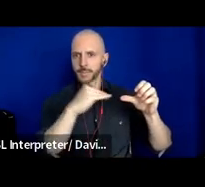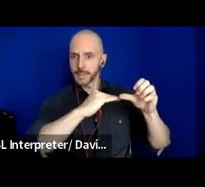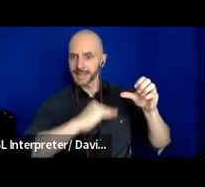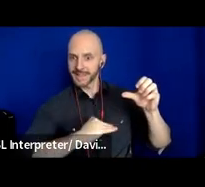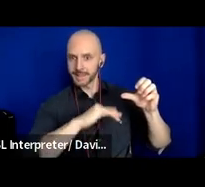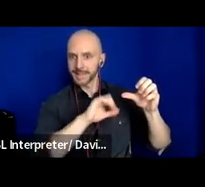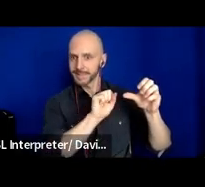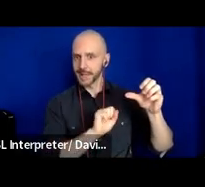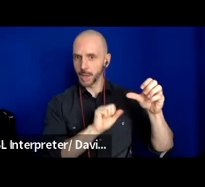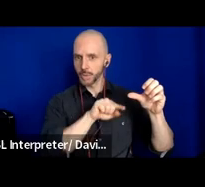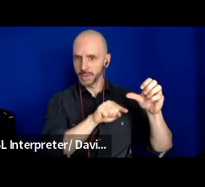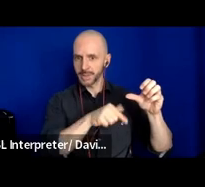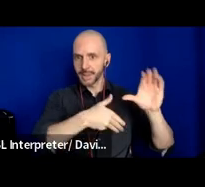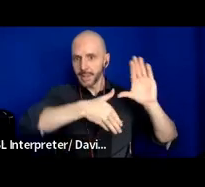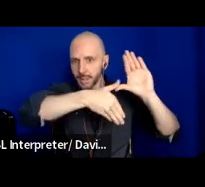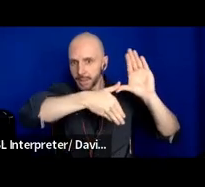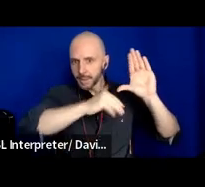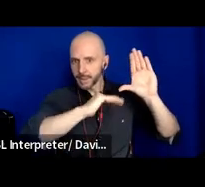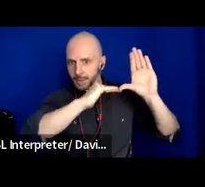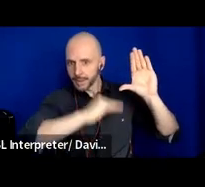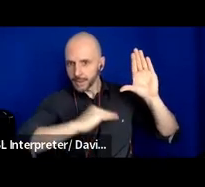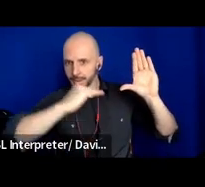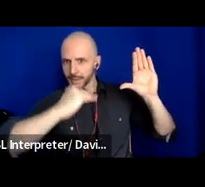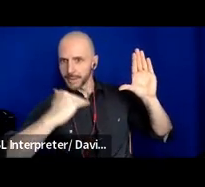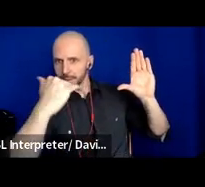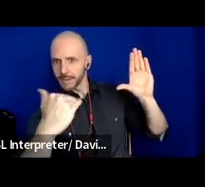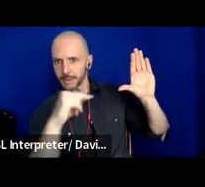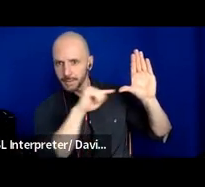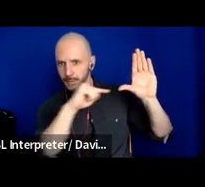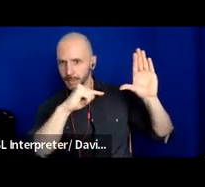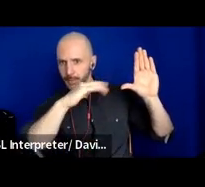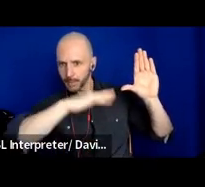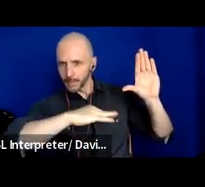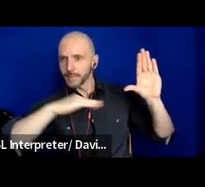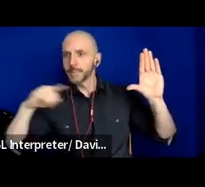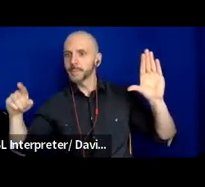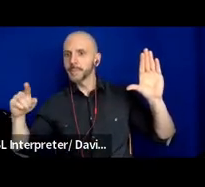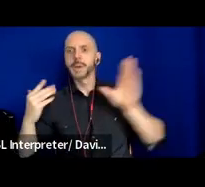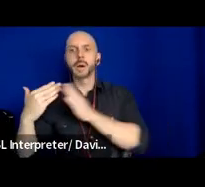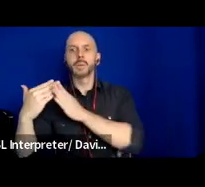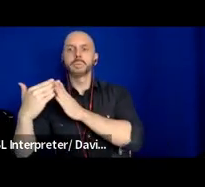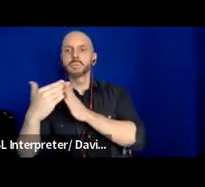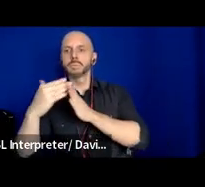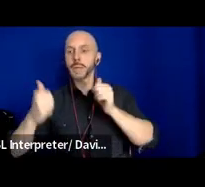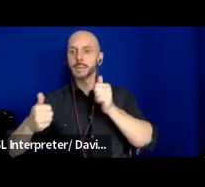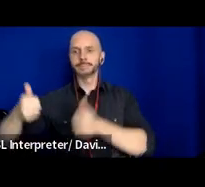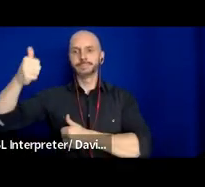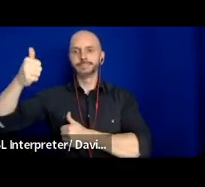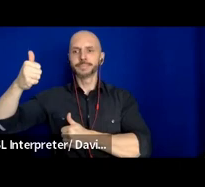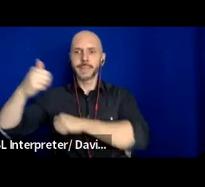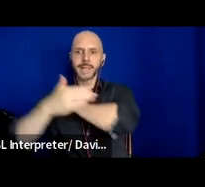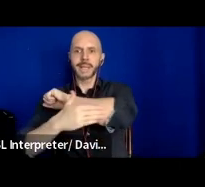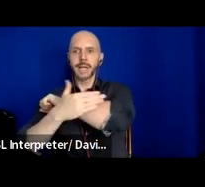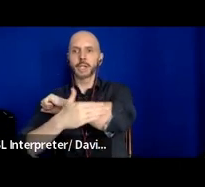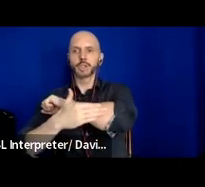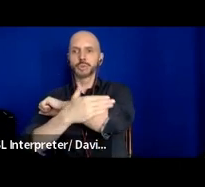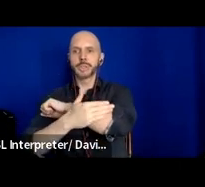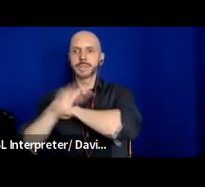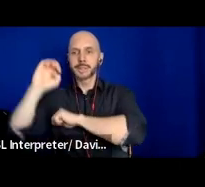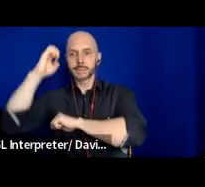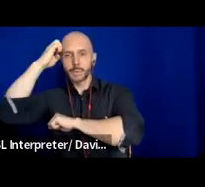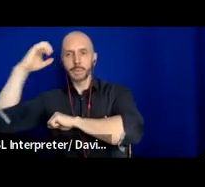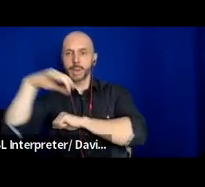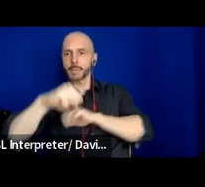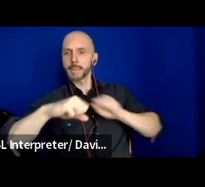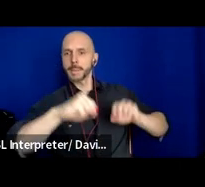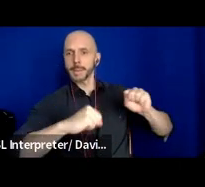folks lived, and certainly led to lots of traumatic experiences for those